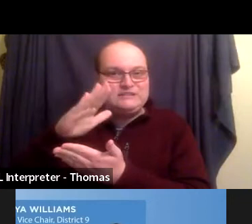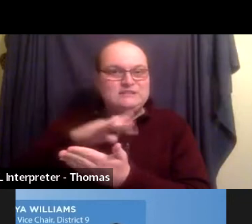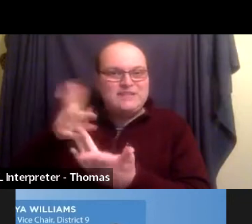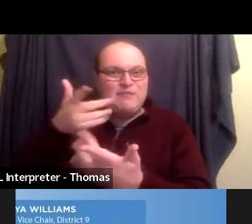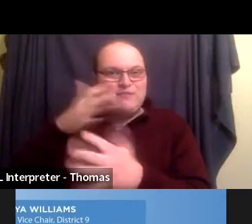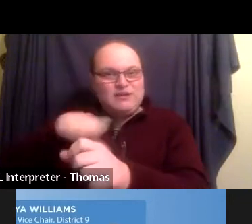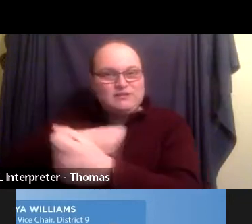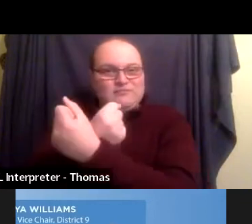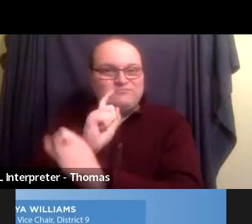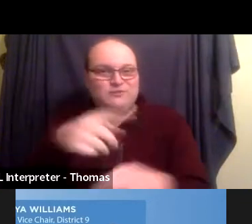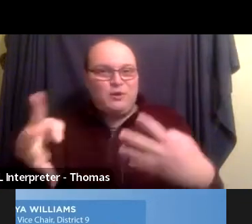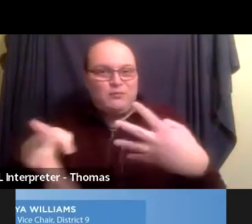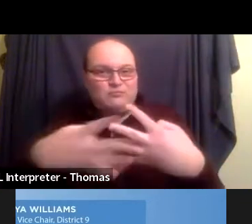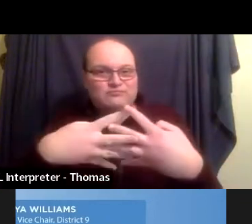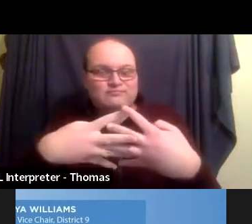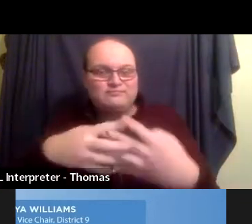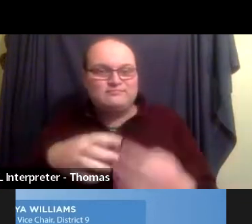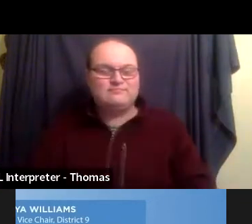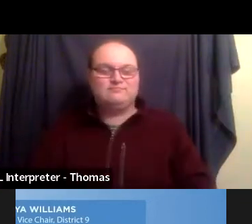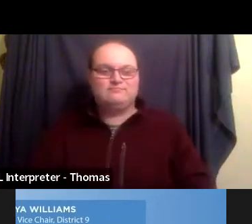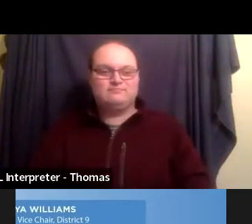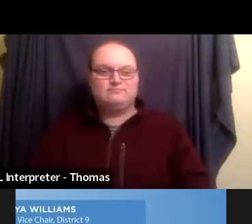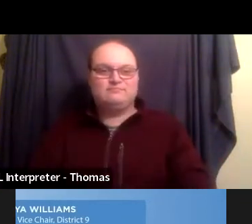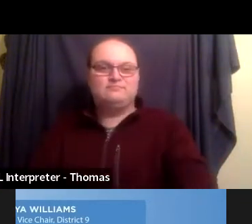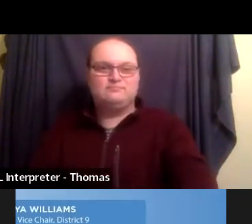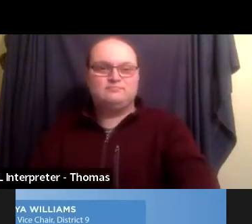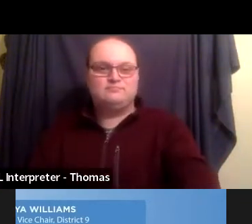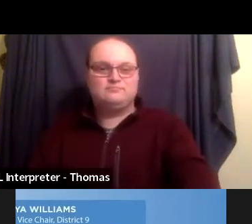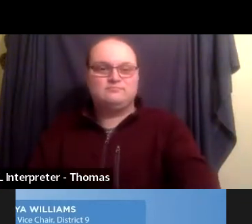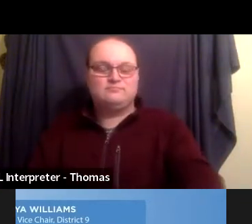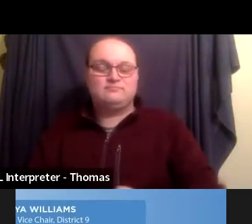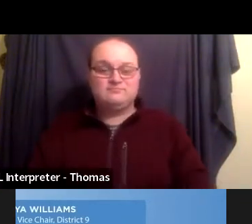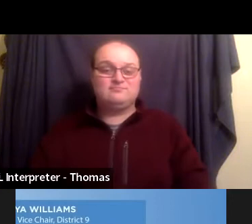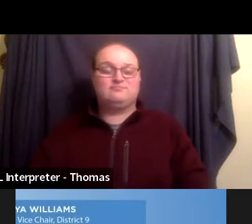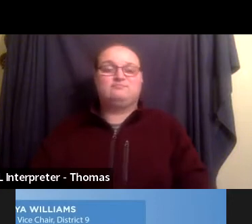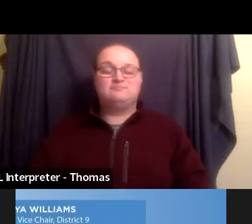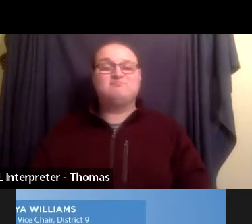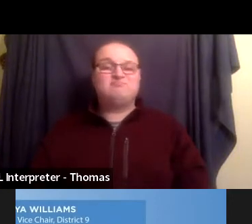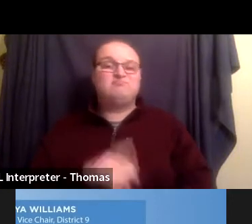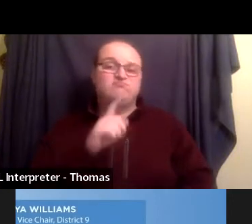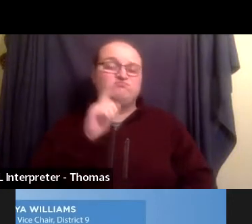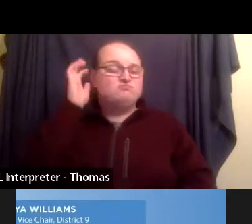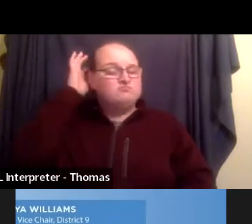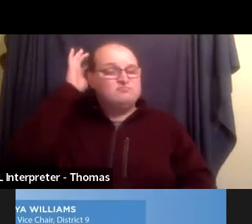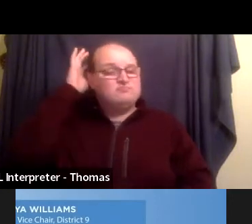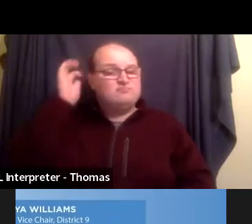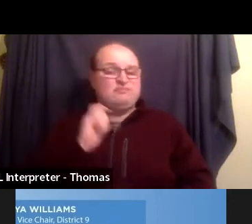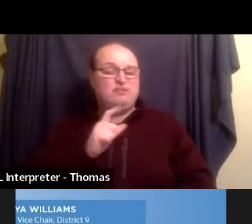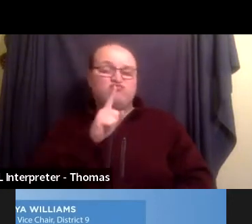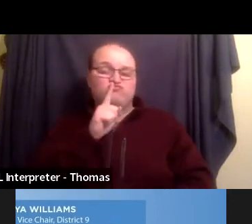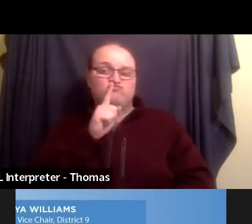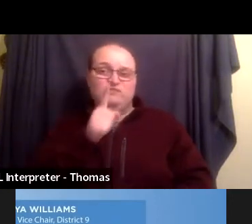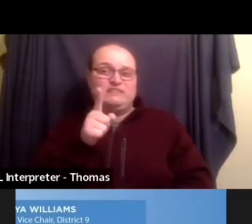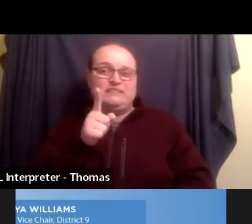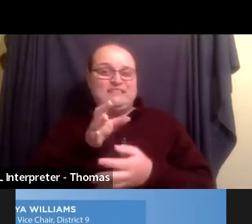incarcerated. And it is very, very important that